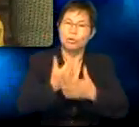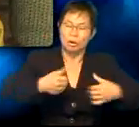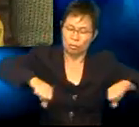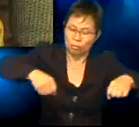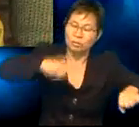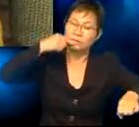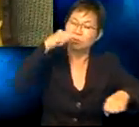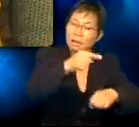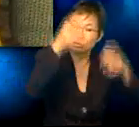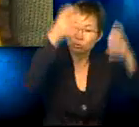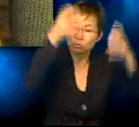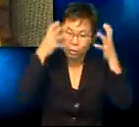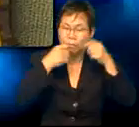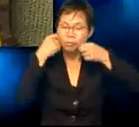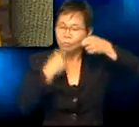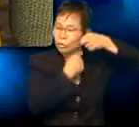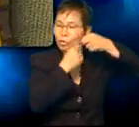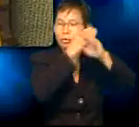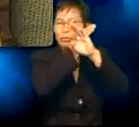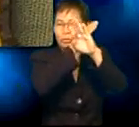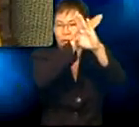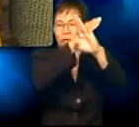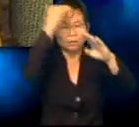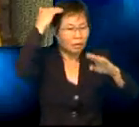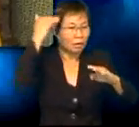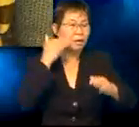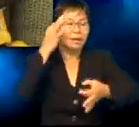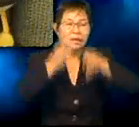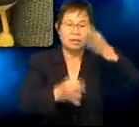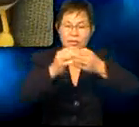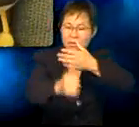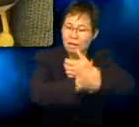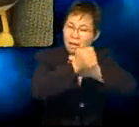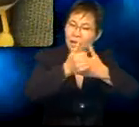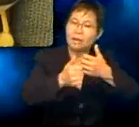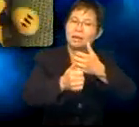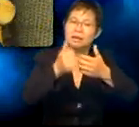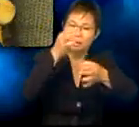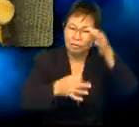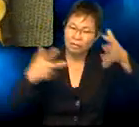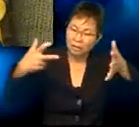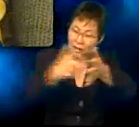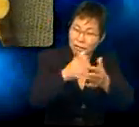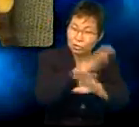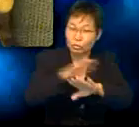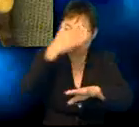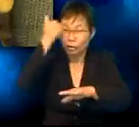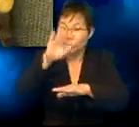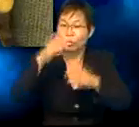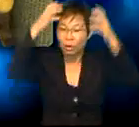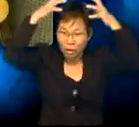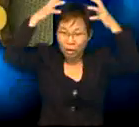have been told to wear helmets to protect their heads in case of accidents. So don't forget your